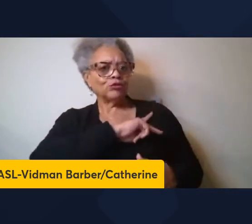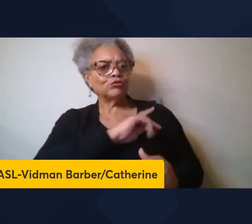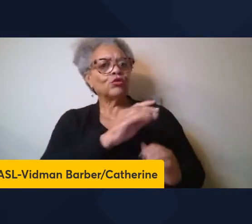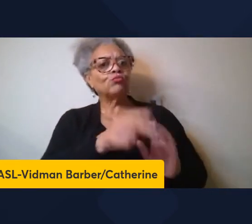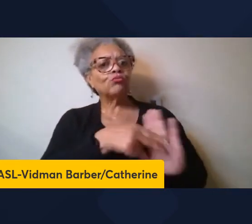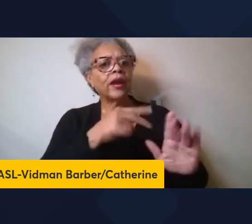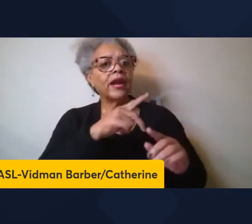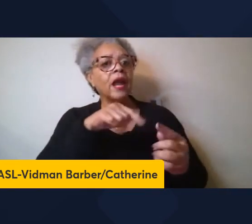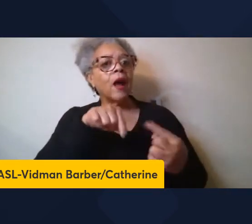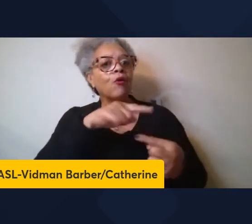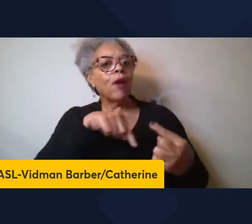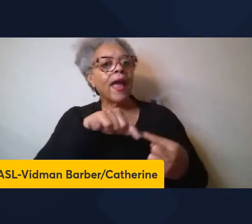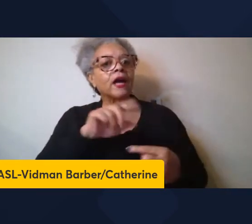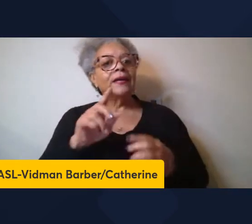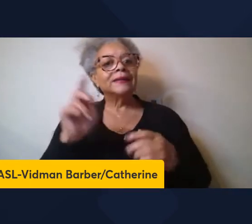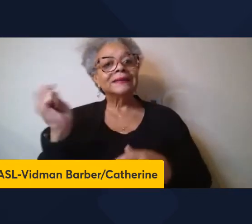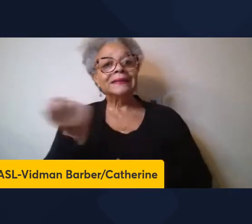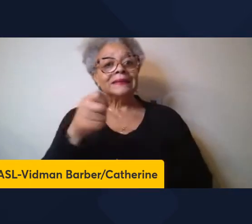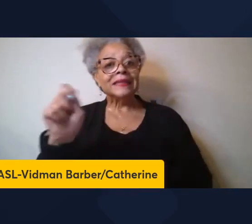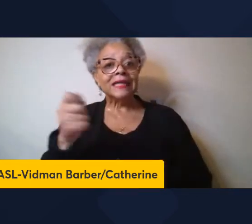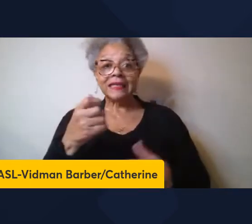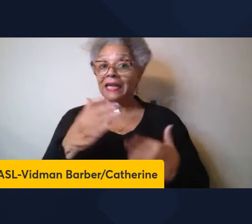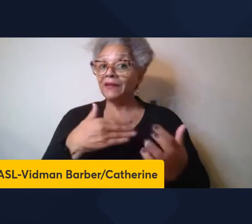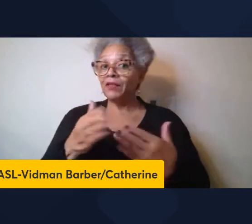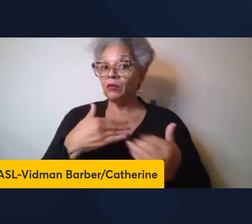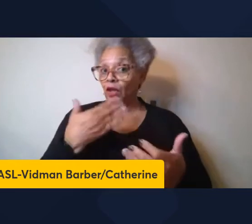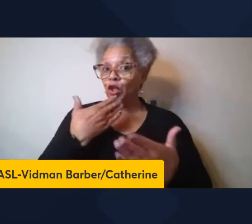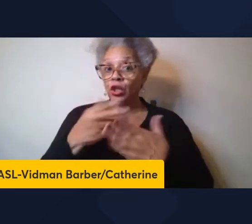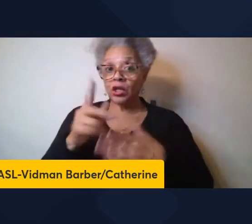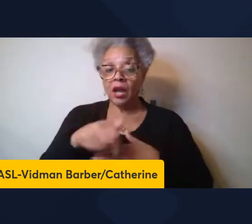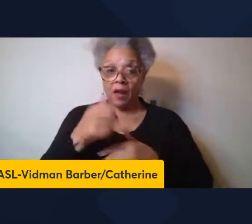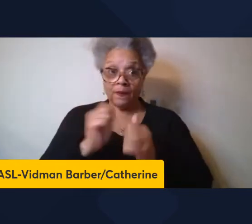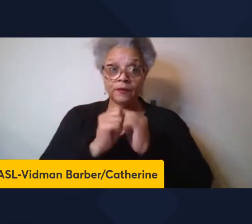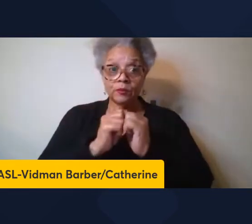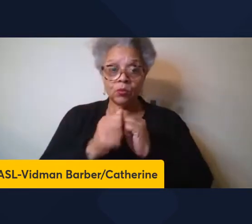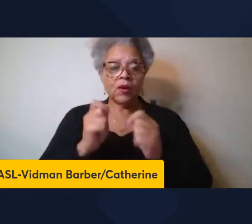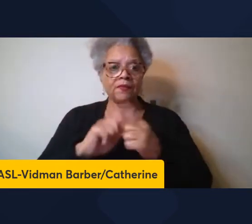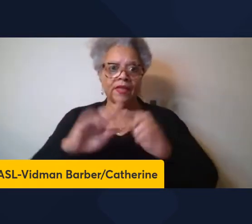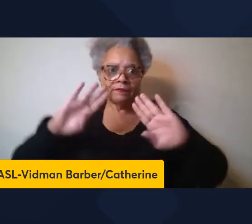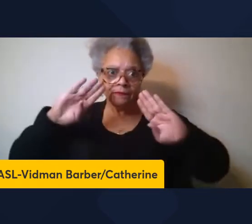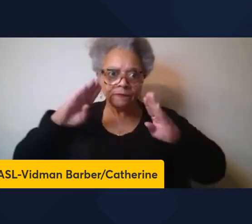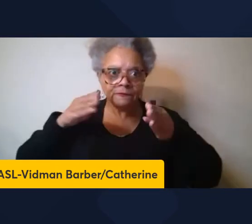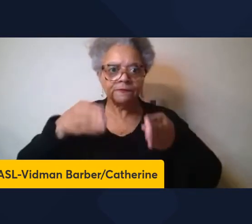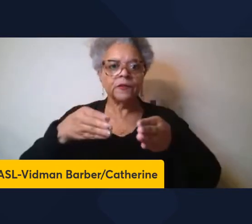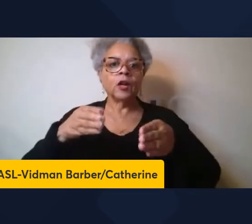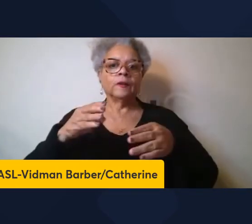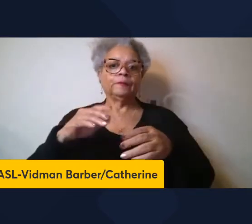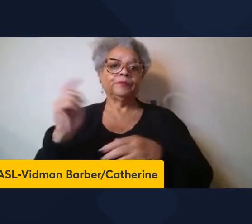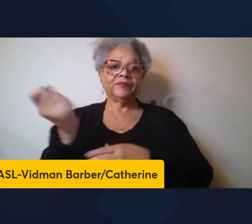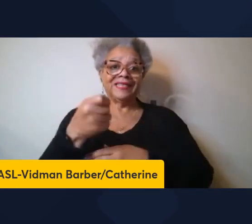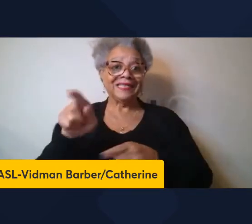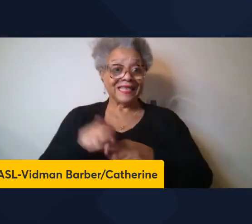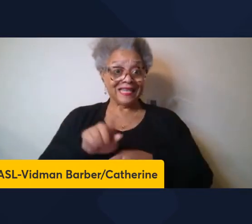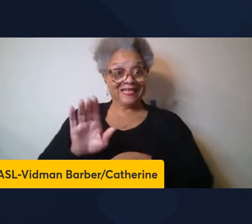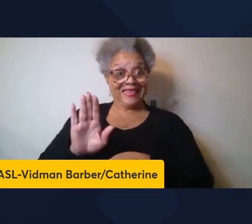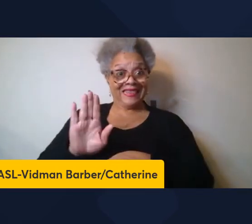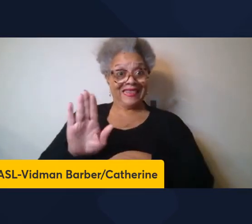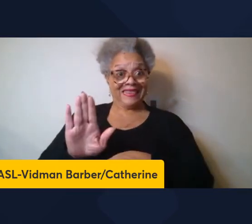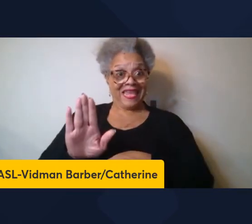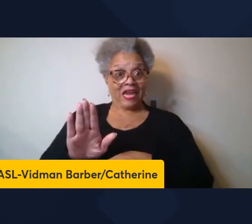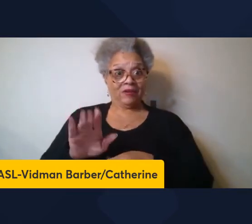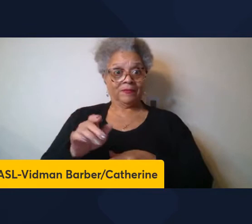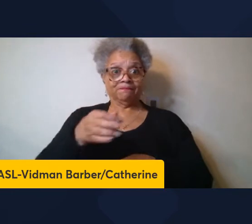tennis. Even though they may be good at other sports, they have honed in on tennis as their thing. When you think